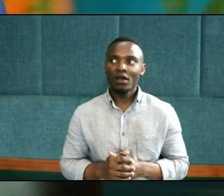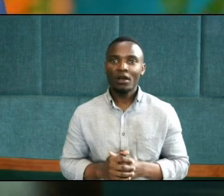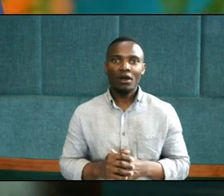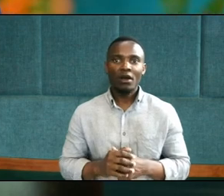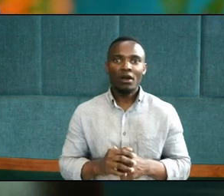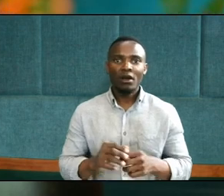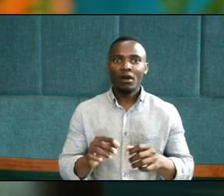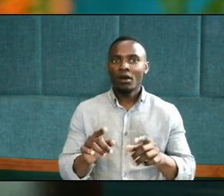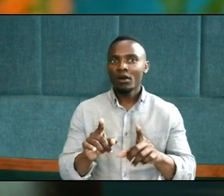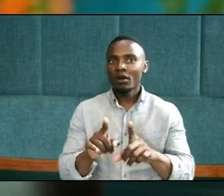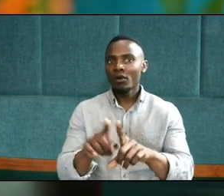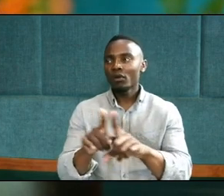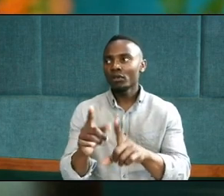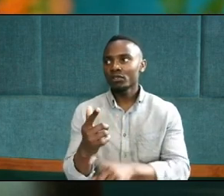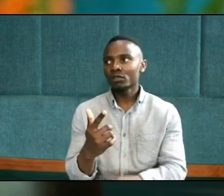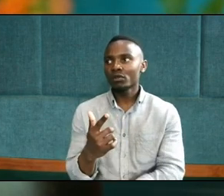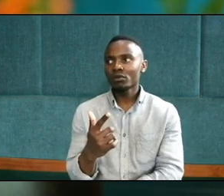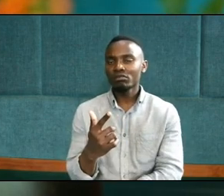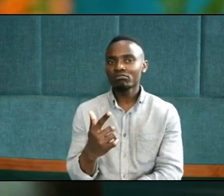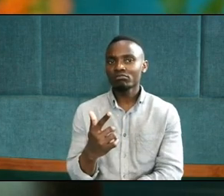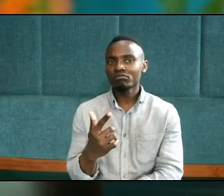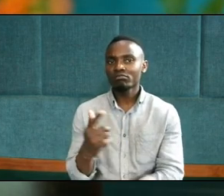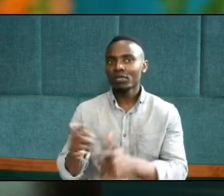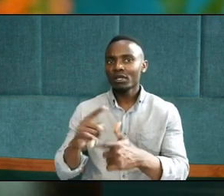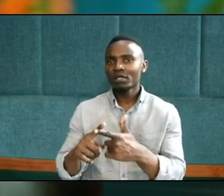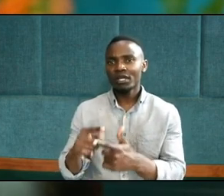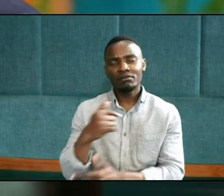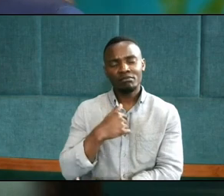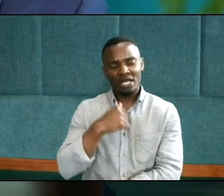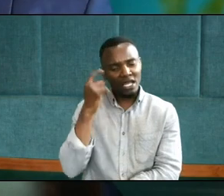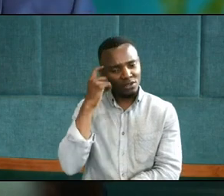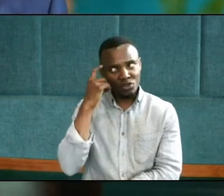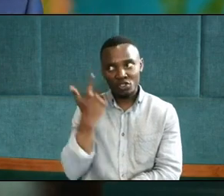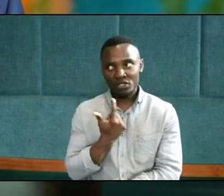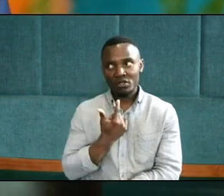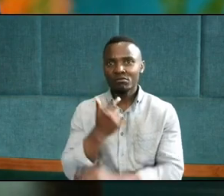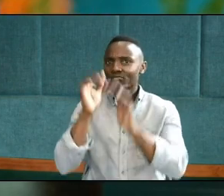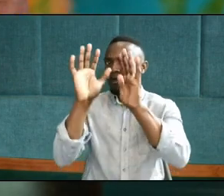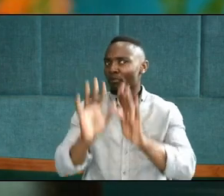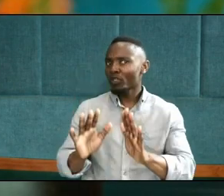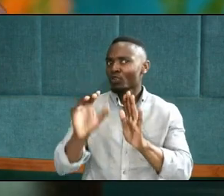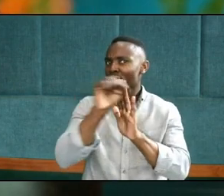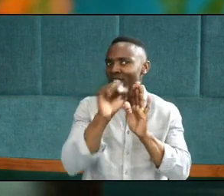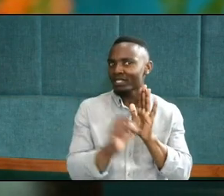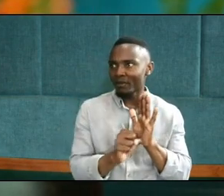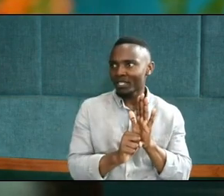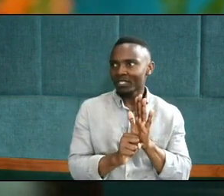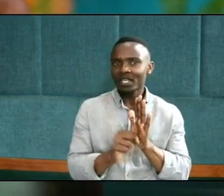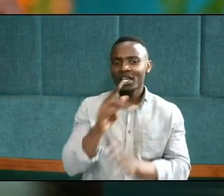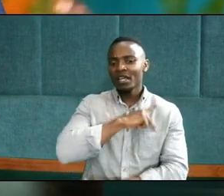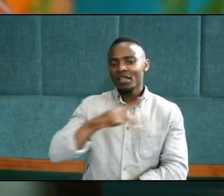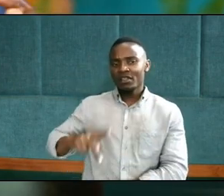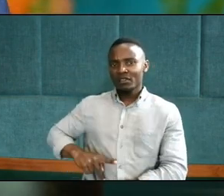visitors who will have come? Then the Lord impressed in my mind, let's talk about this very important subject. Let's talk about the kingdom of